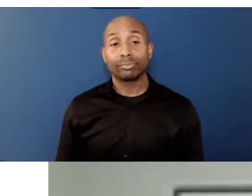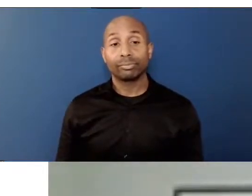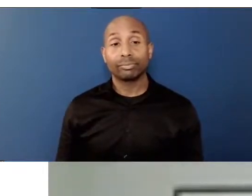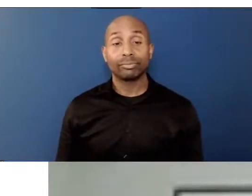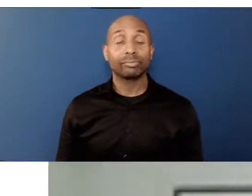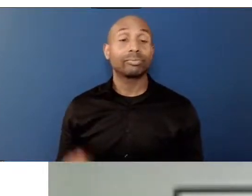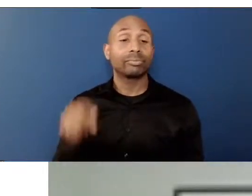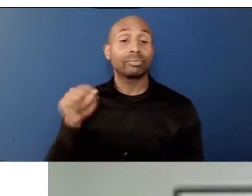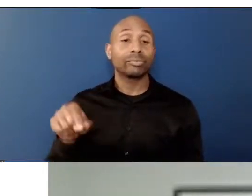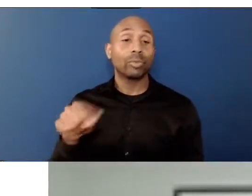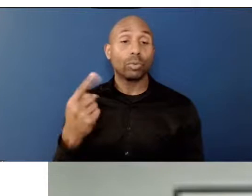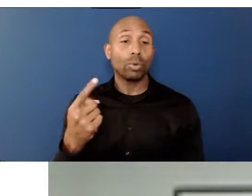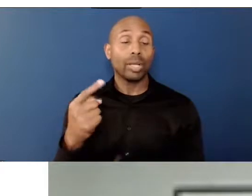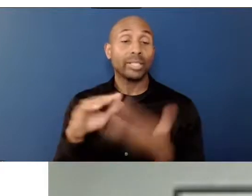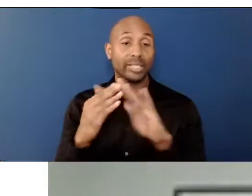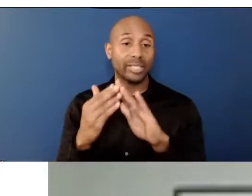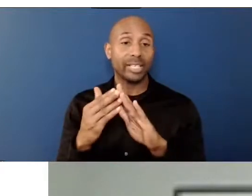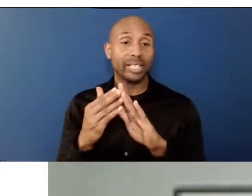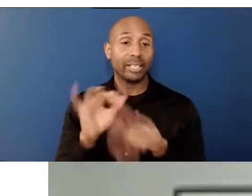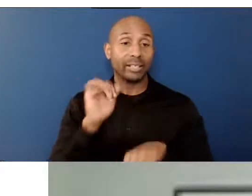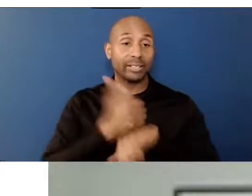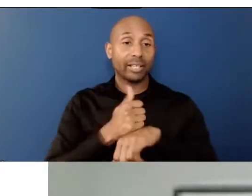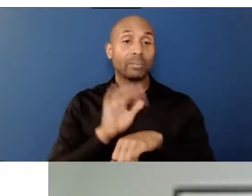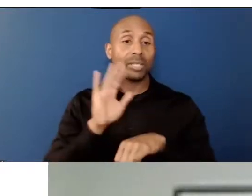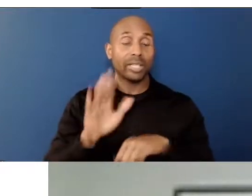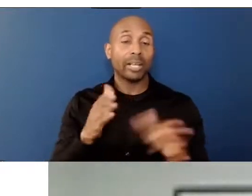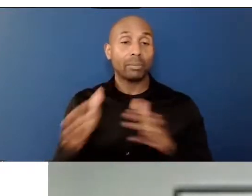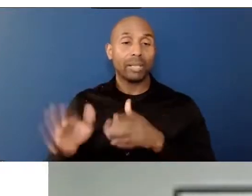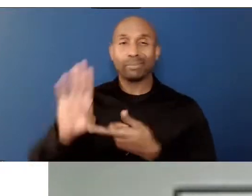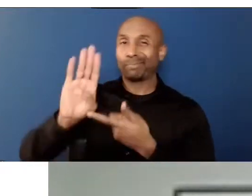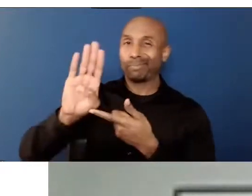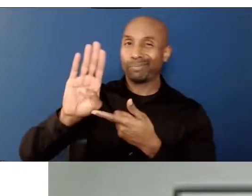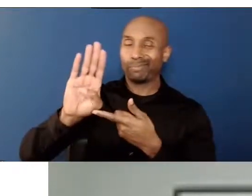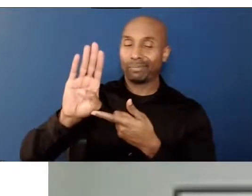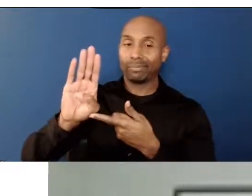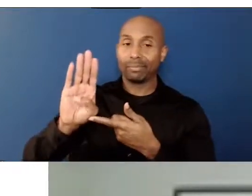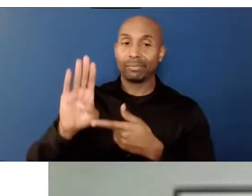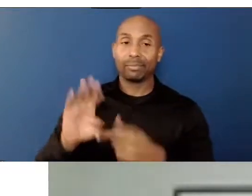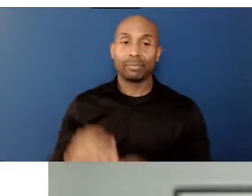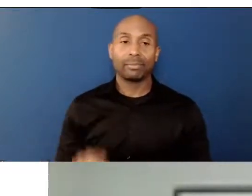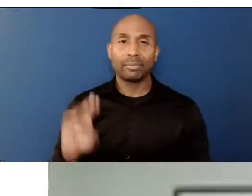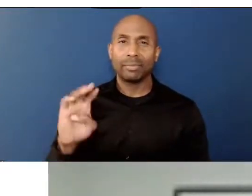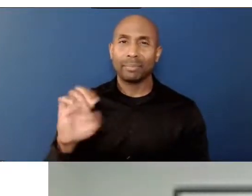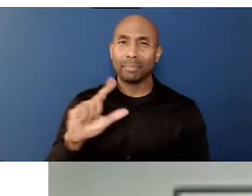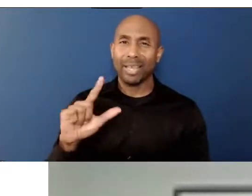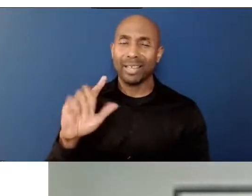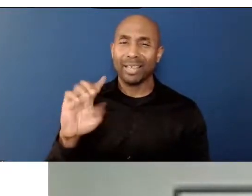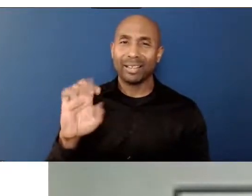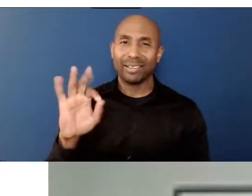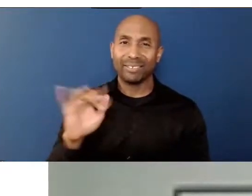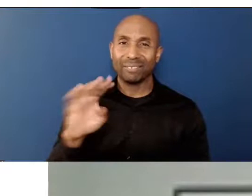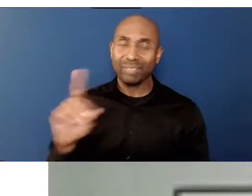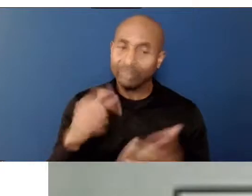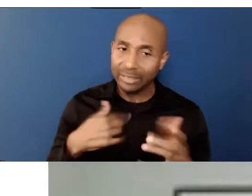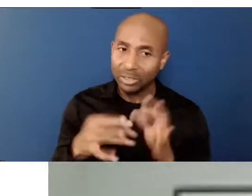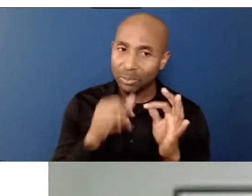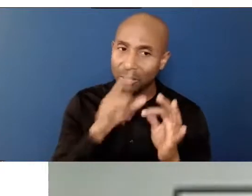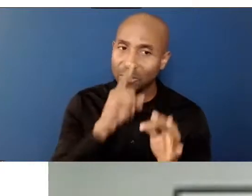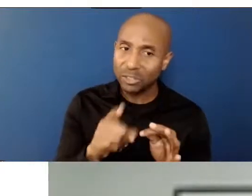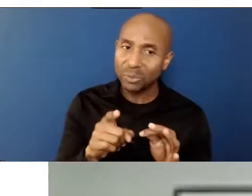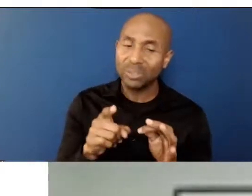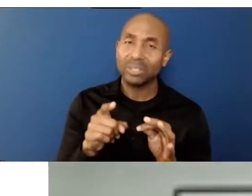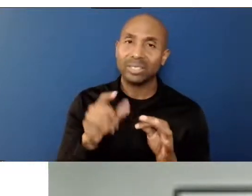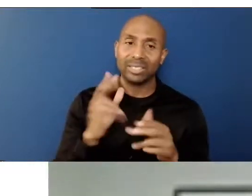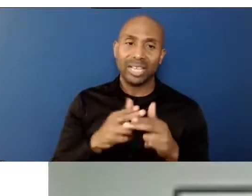plan. And also recently, the Joint Committee in the South Shore, so that's the